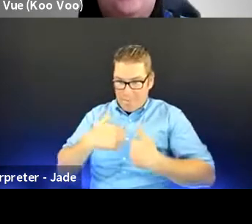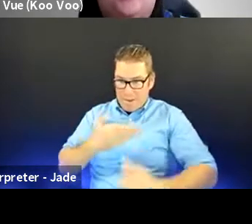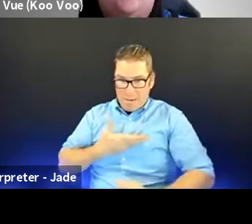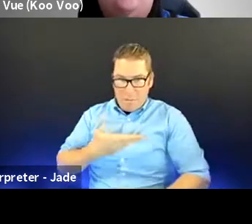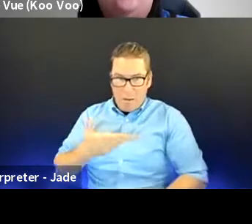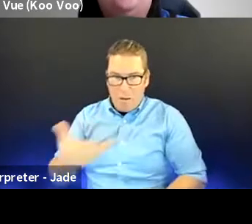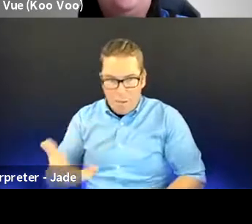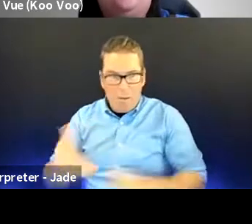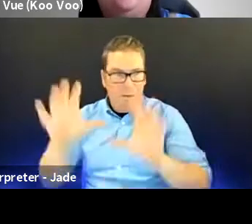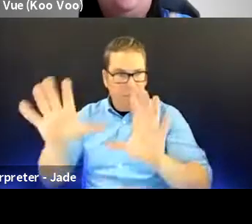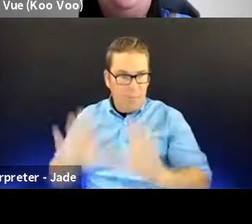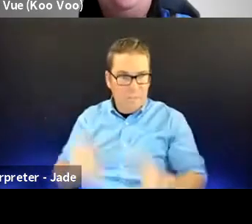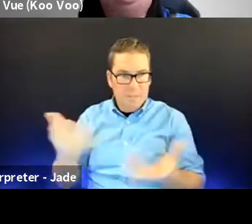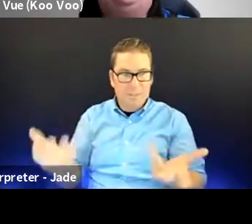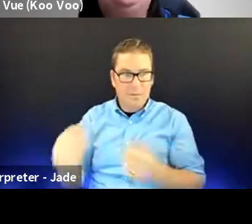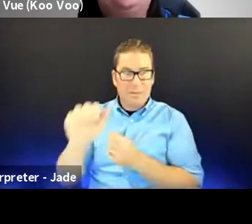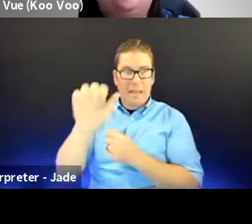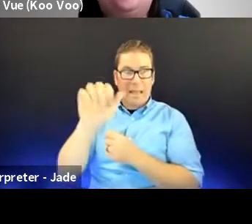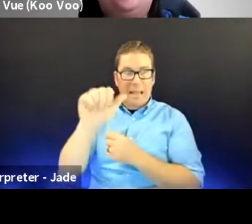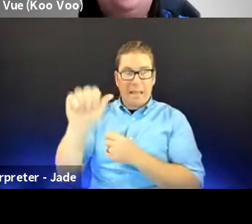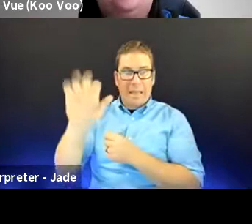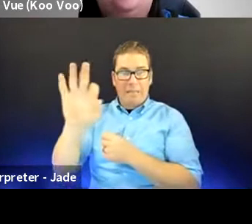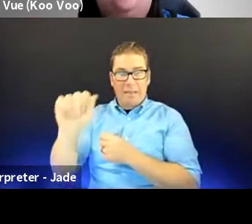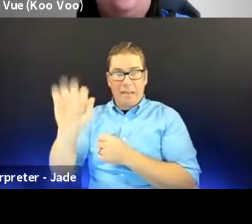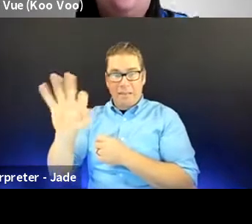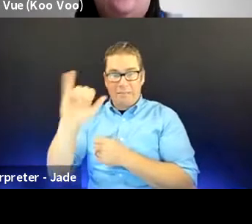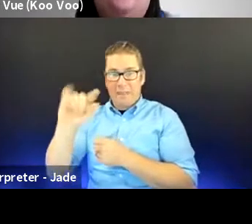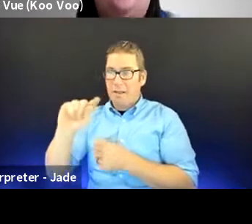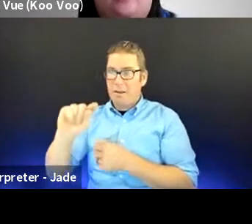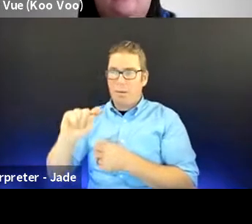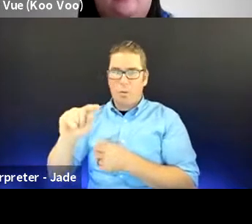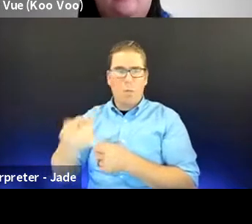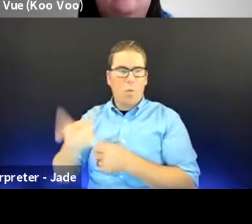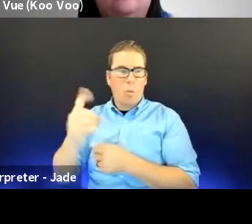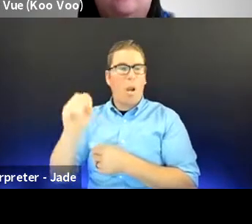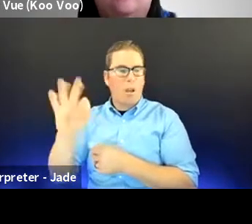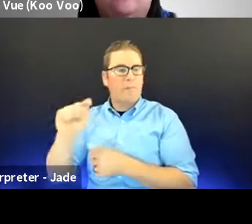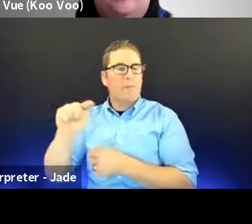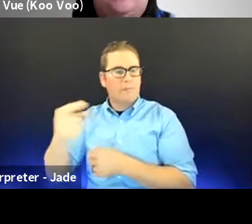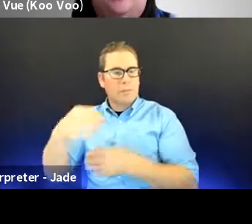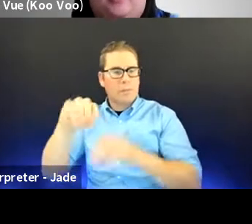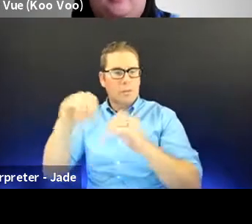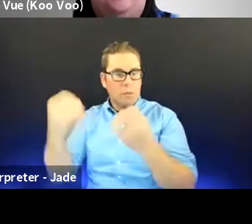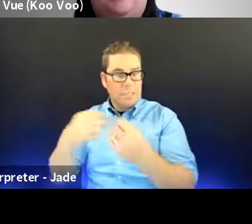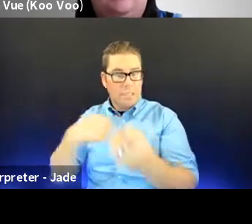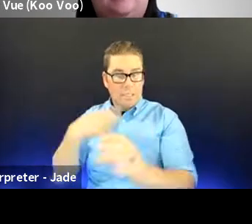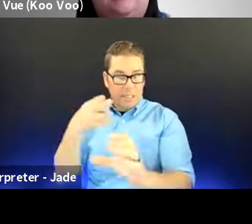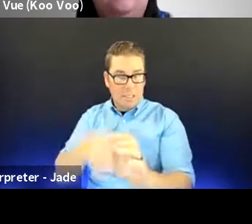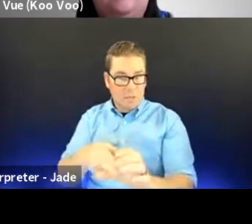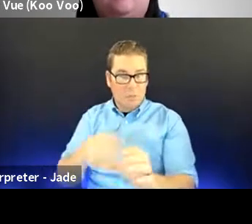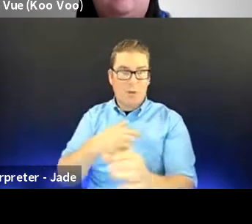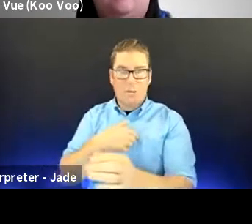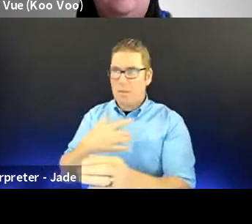AAFAS was one of the first organizations that I joined, and I found a lot of camaraderie there. So, meeting Chai, meeting